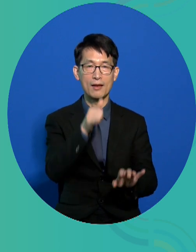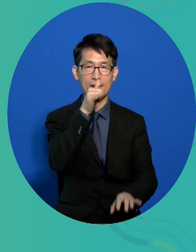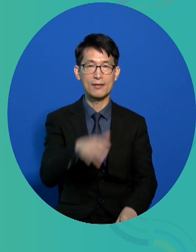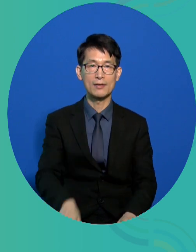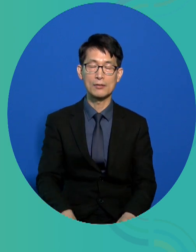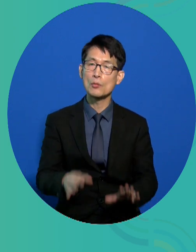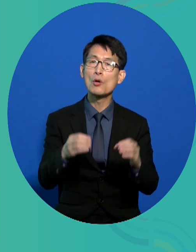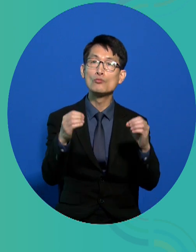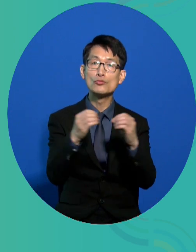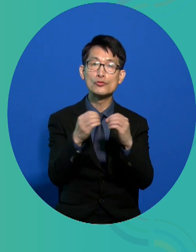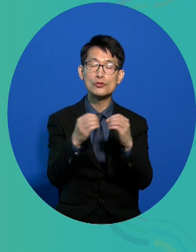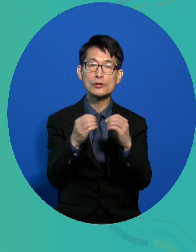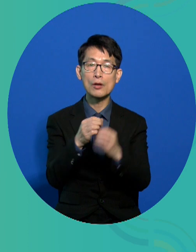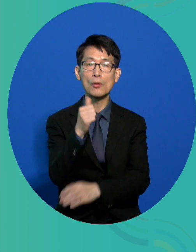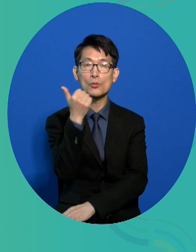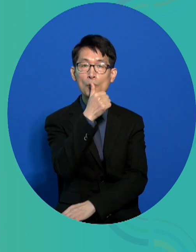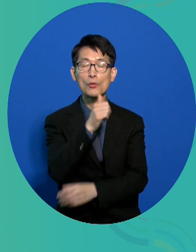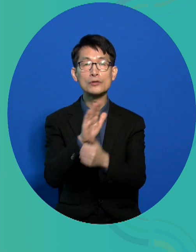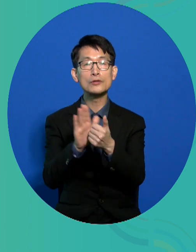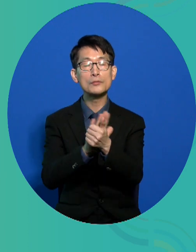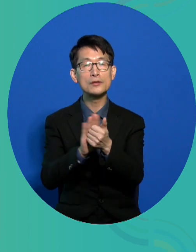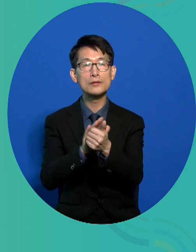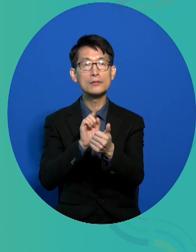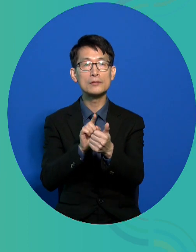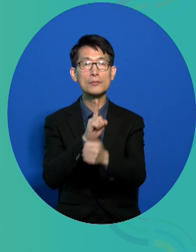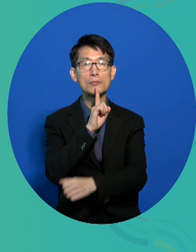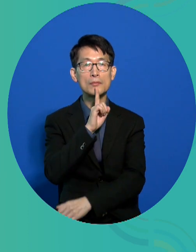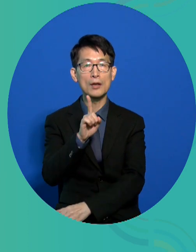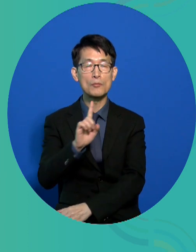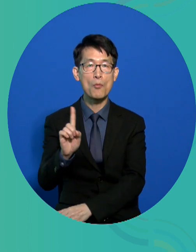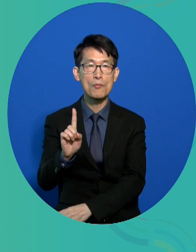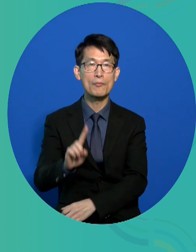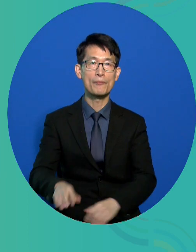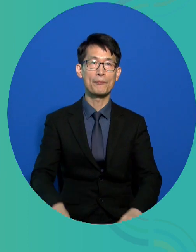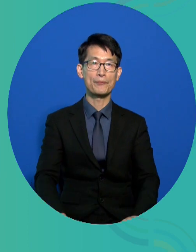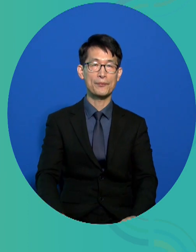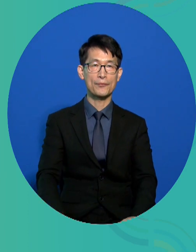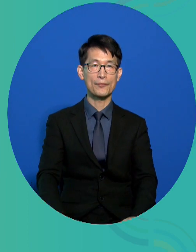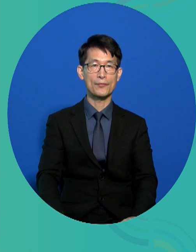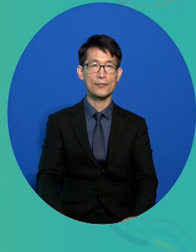term text translation or text interpretation come from?